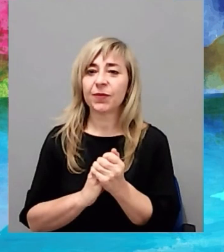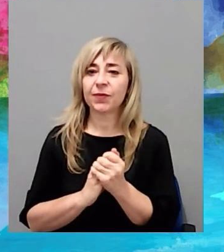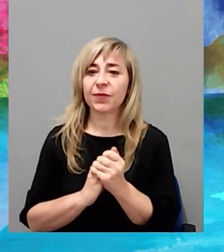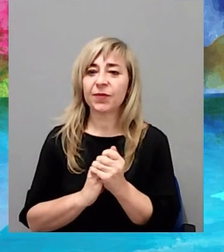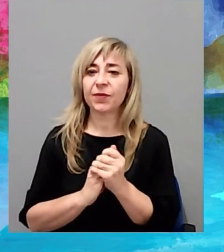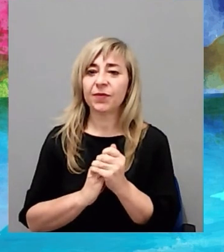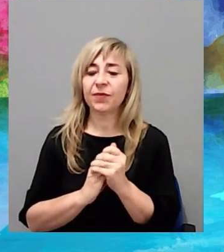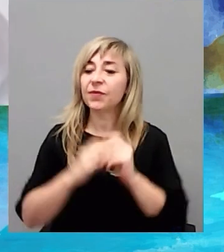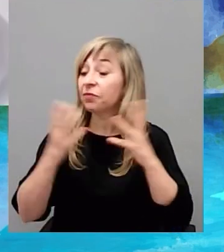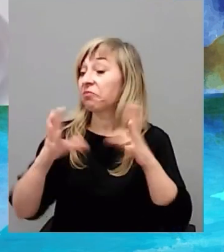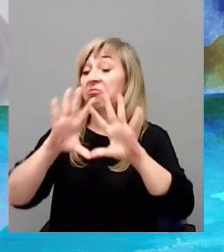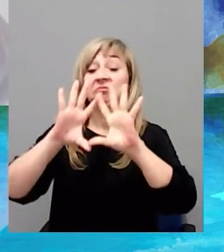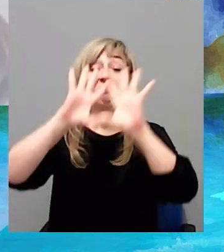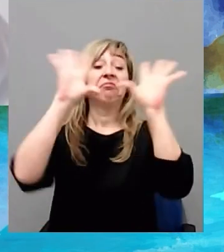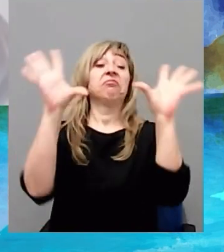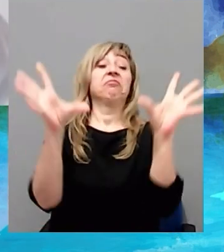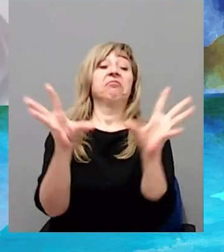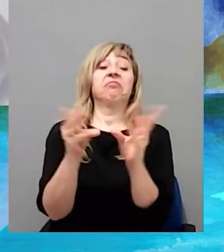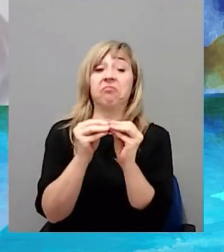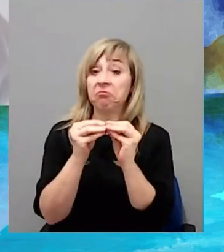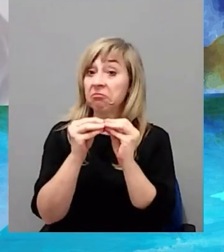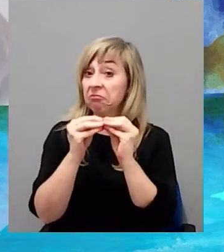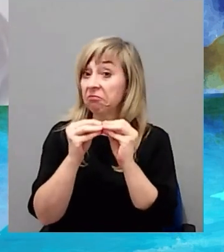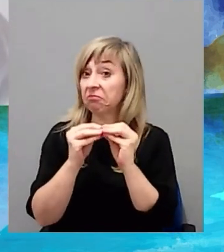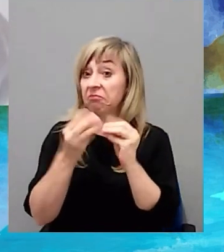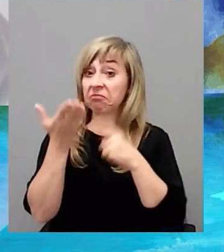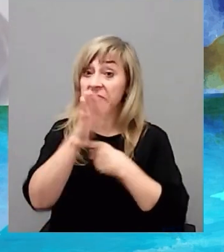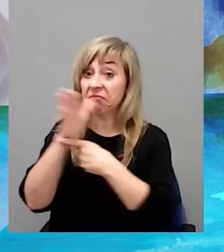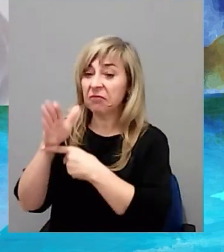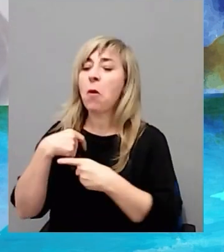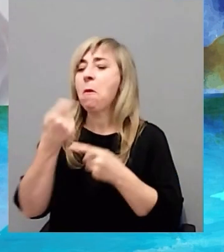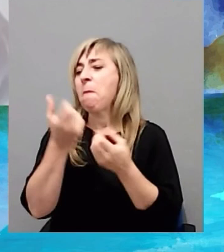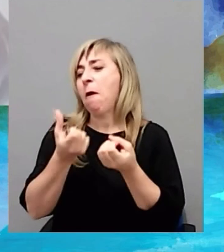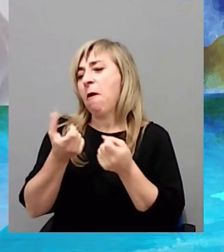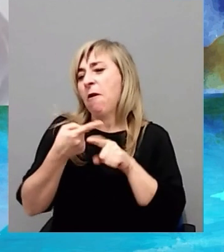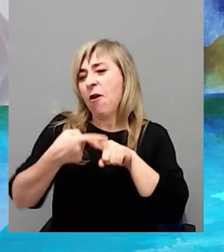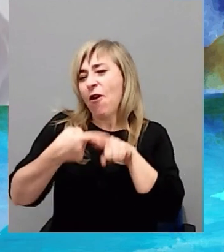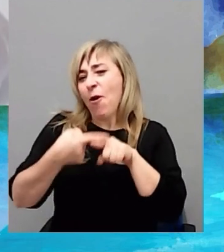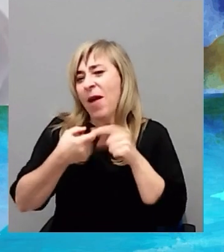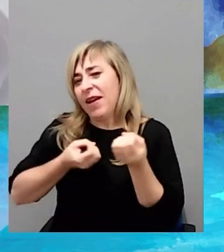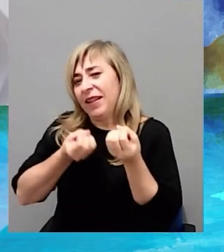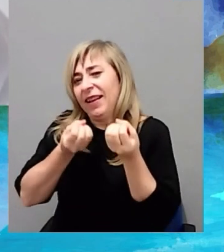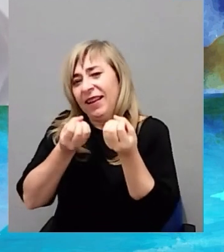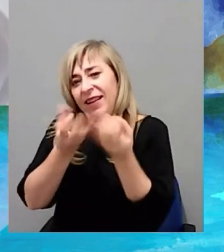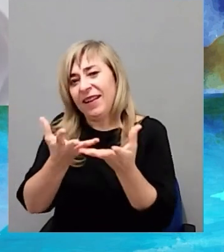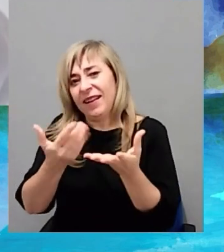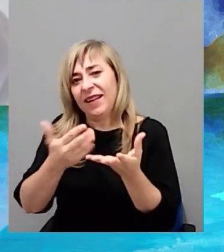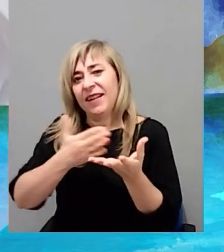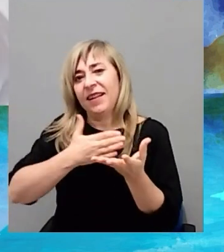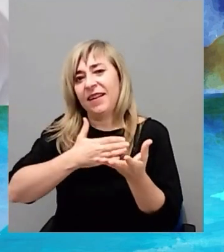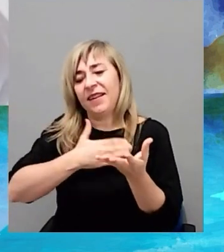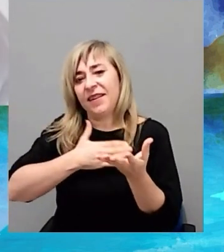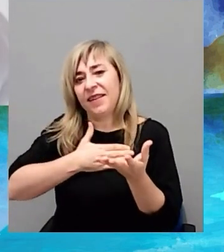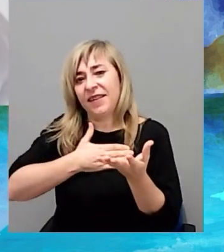you what I personally think are 4 really interesting takeaways, one from each speaker. I think from